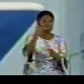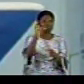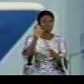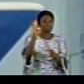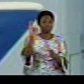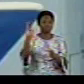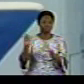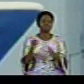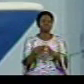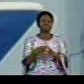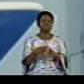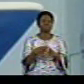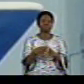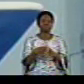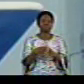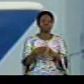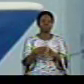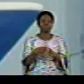And